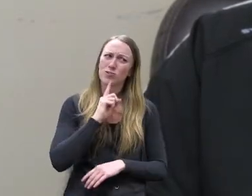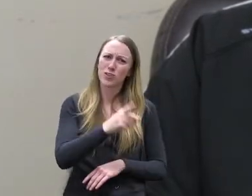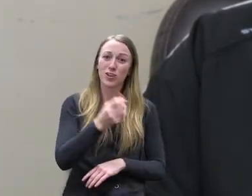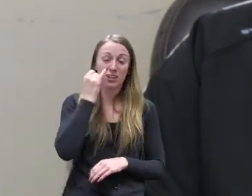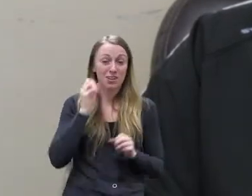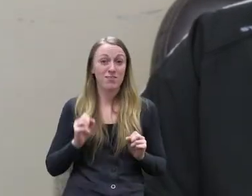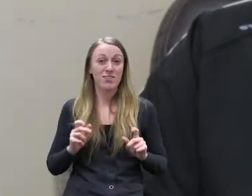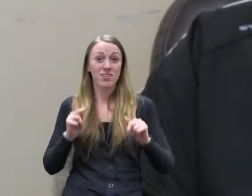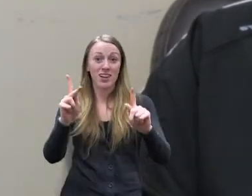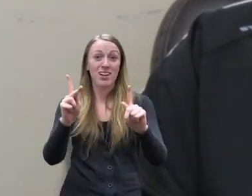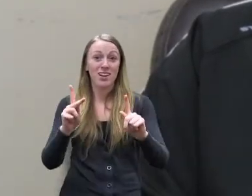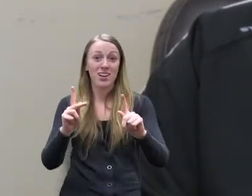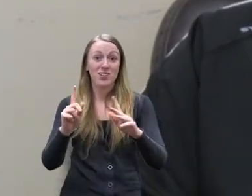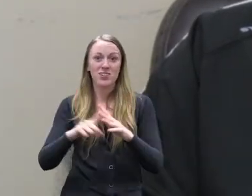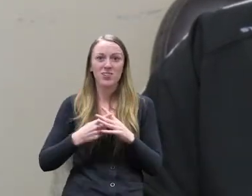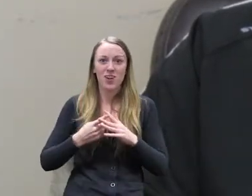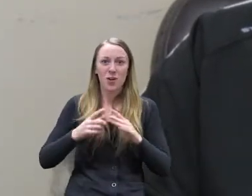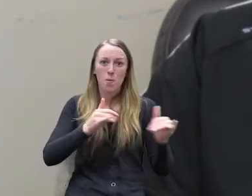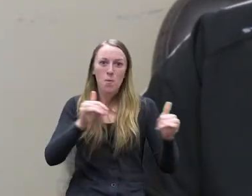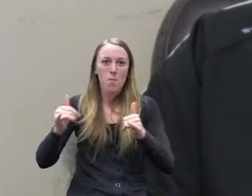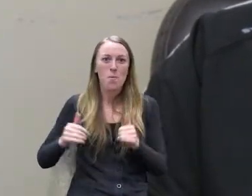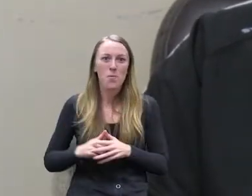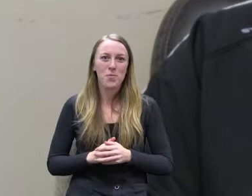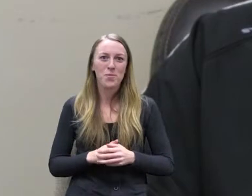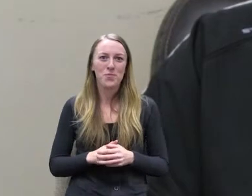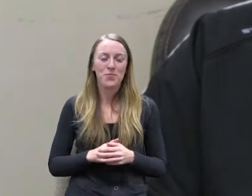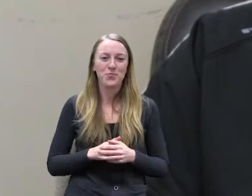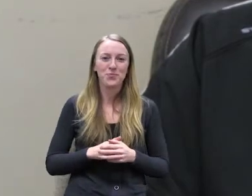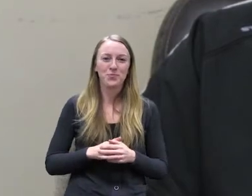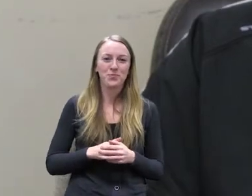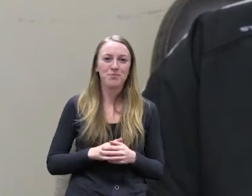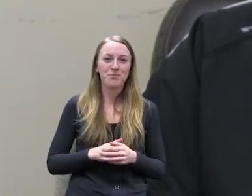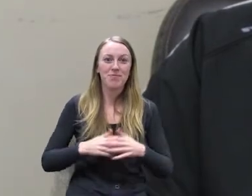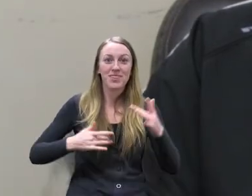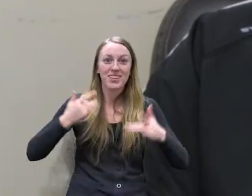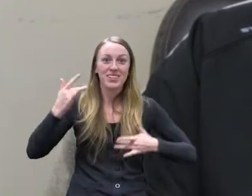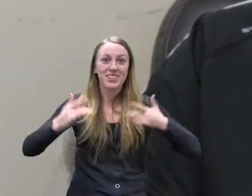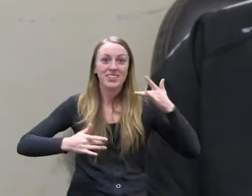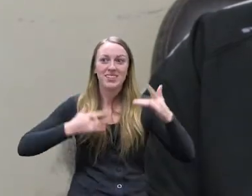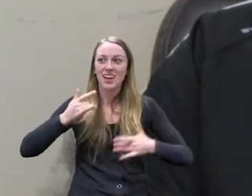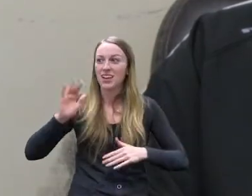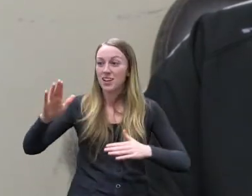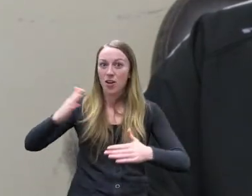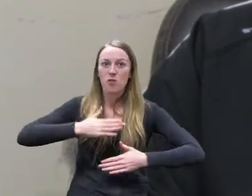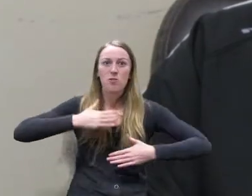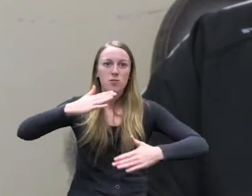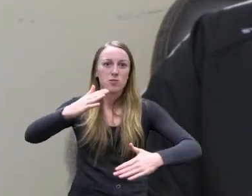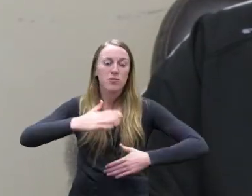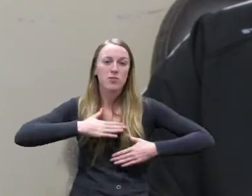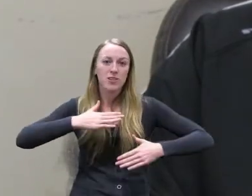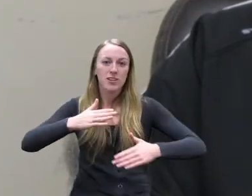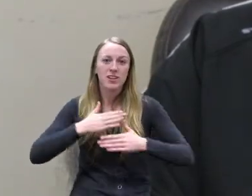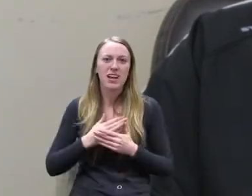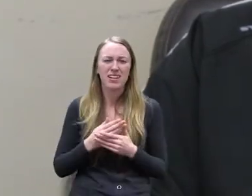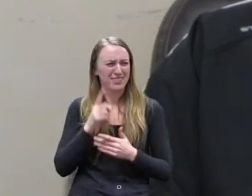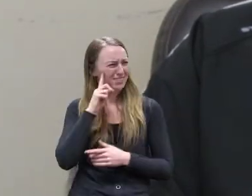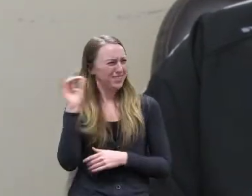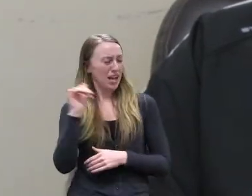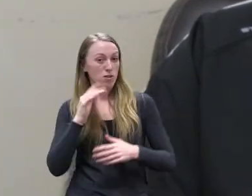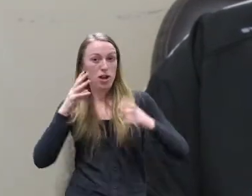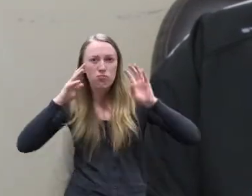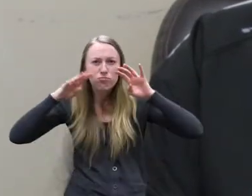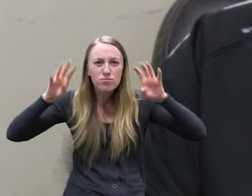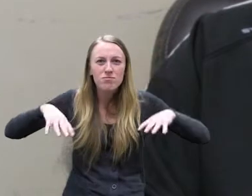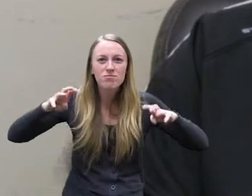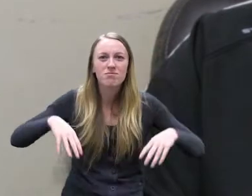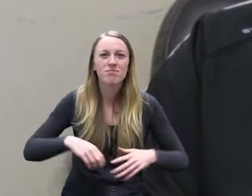would try it. The nerves, how they jangled, the temples were throbbing. The rush of their breath sounded almost like sobbing. The lines